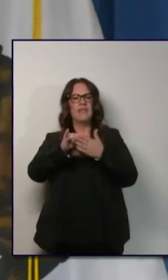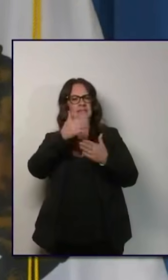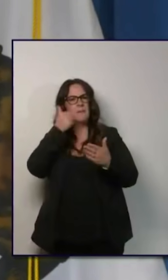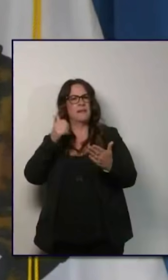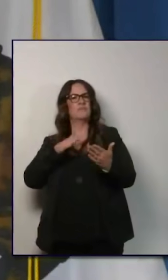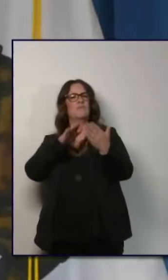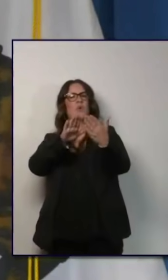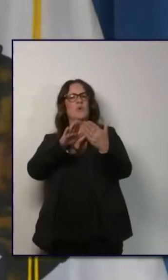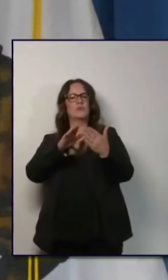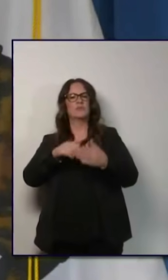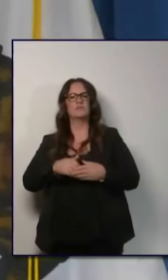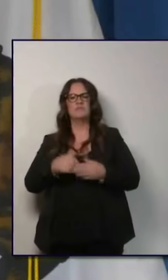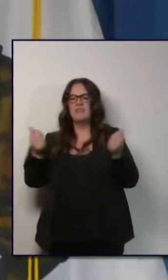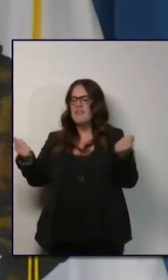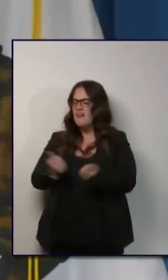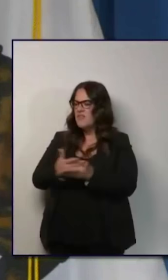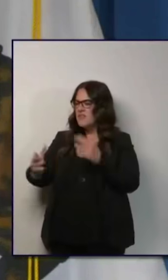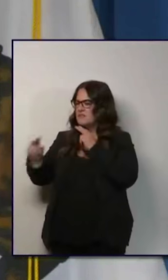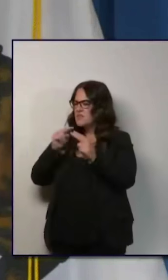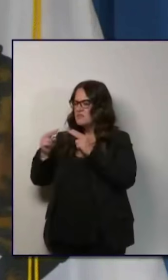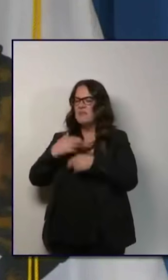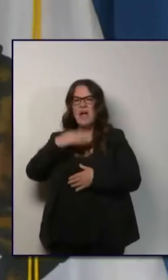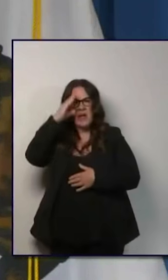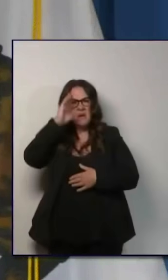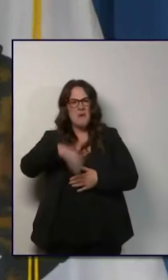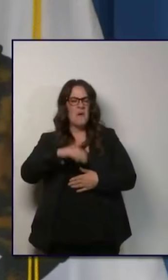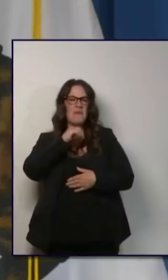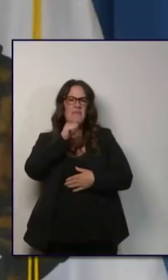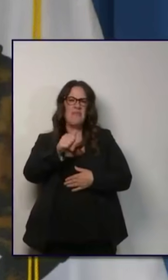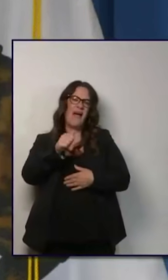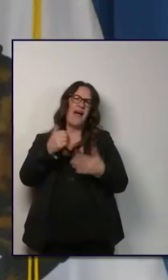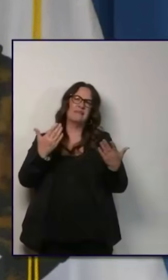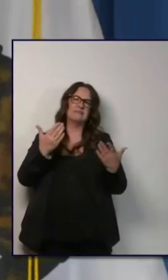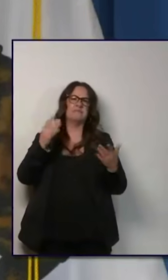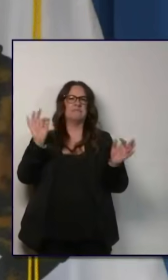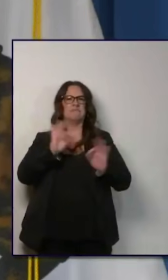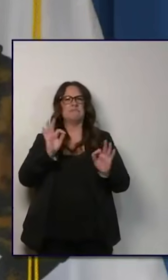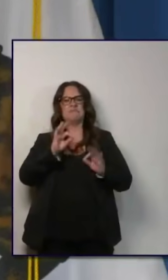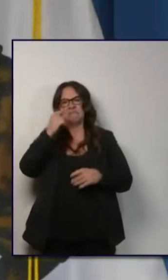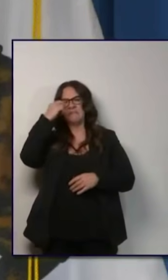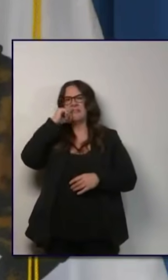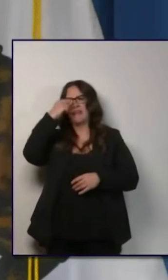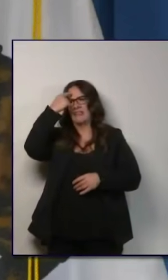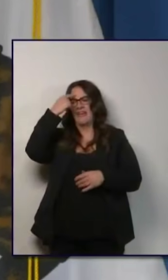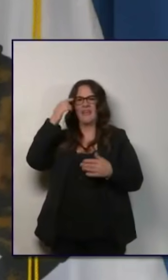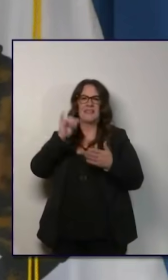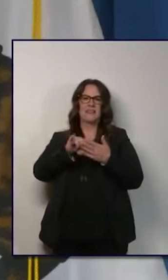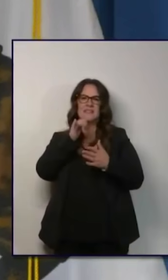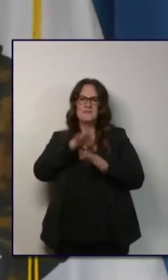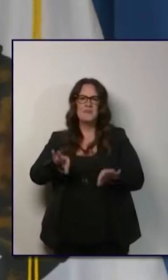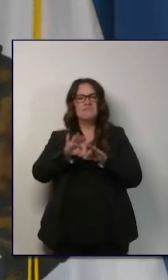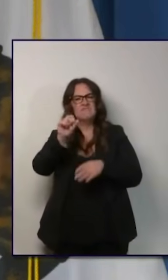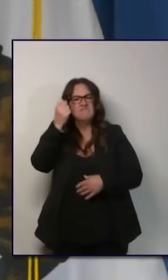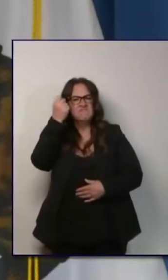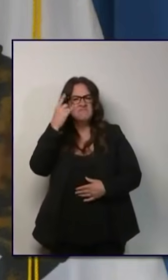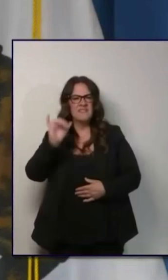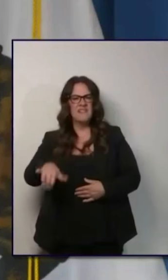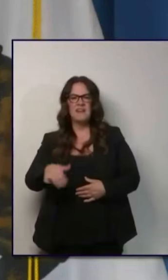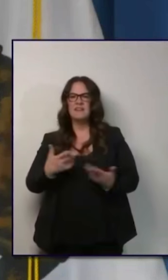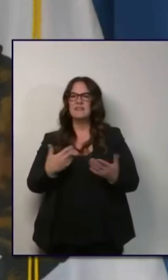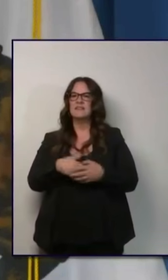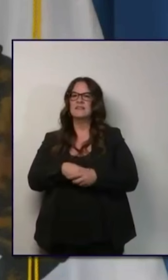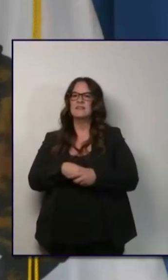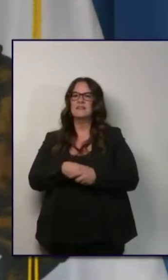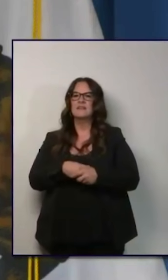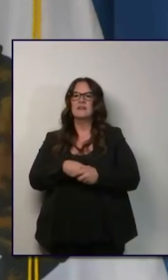Everything is negotiable. I'm not naive about that, but the opportunity to move forward and to make real the values at a